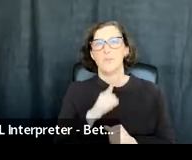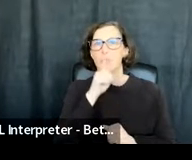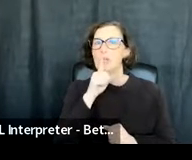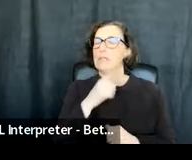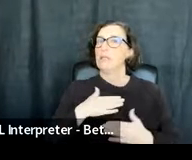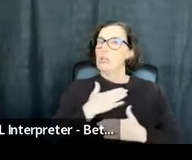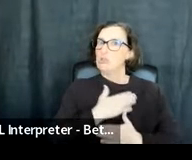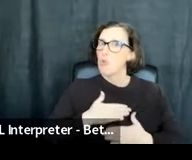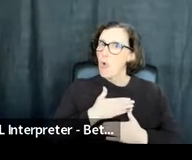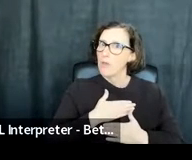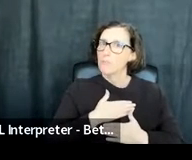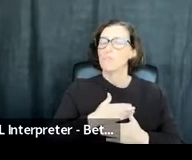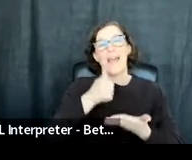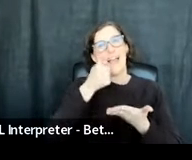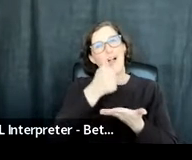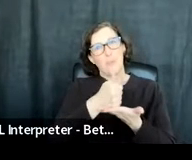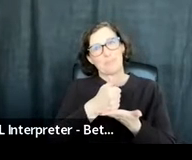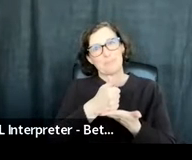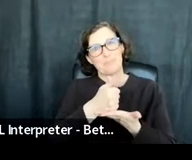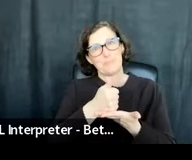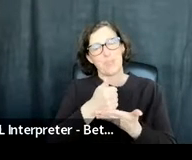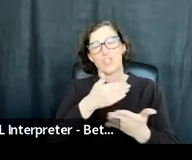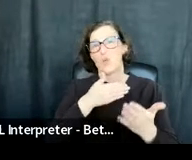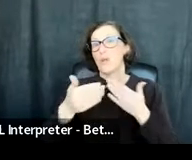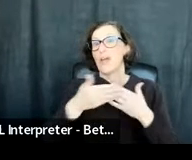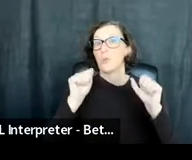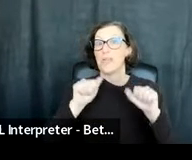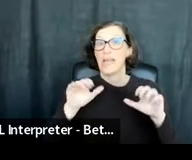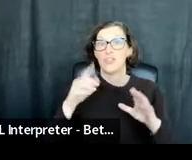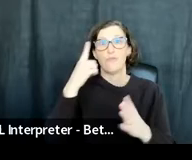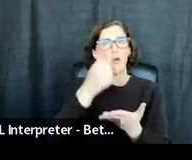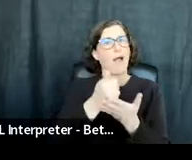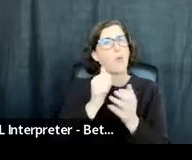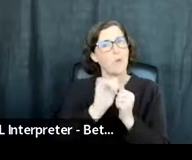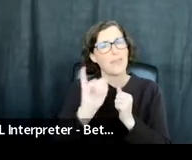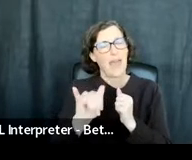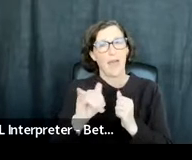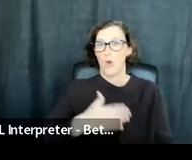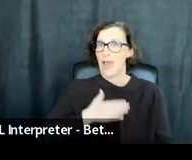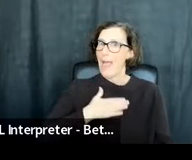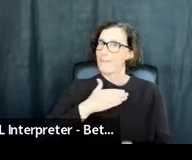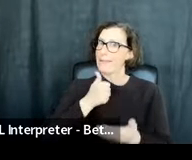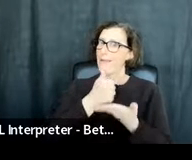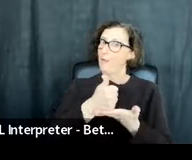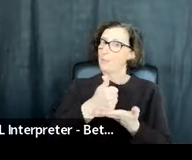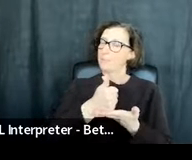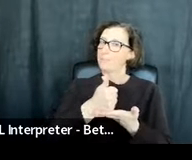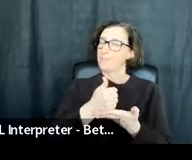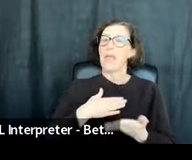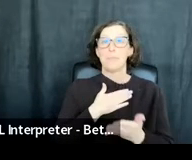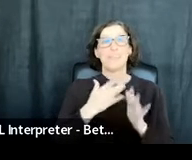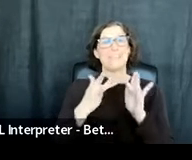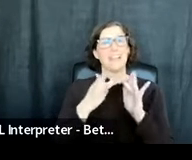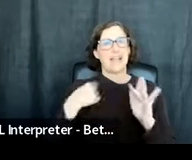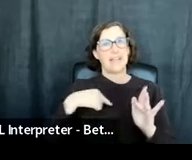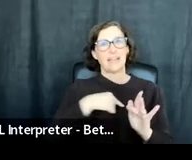is helping. So whatever we can do to assist in that, we're more than happy to do that. So don't hesitate to reach out to us,